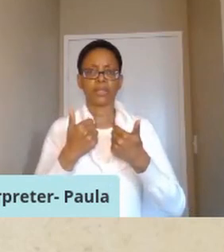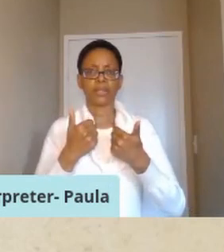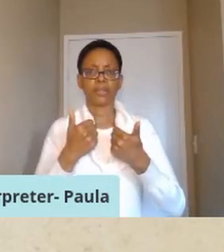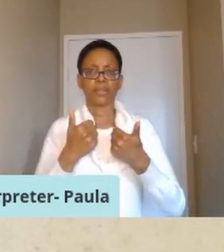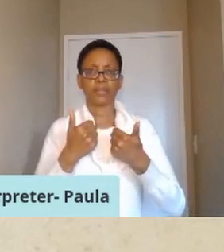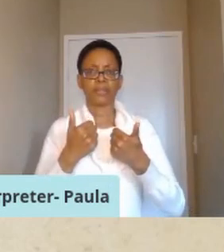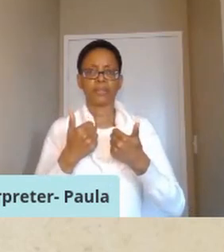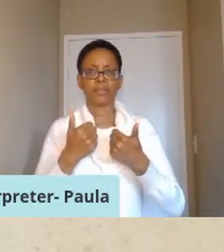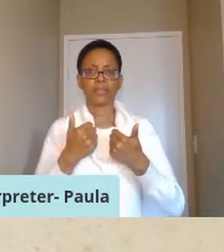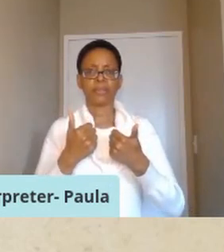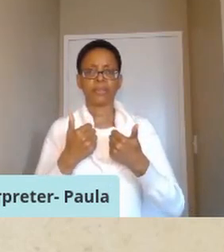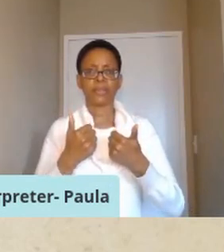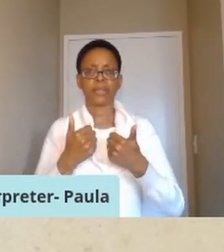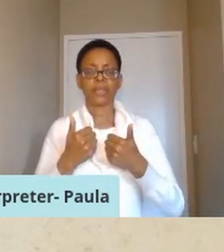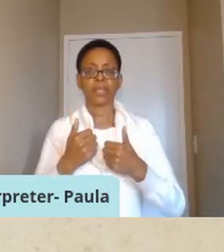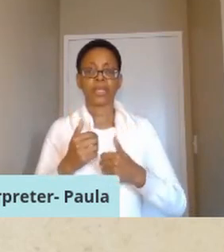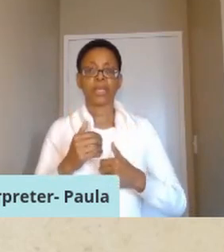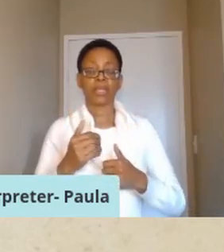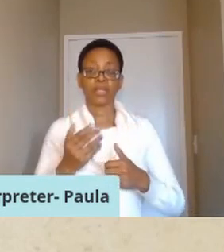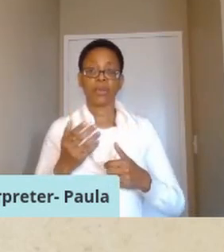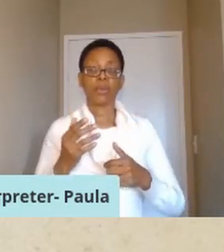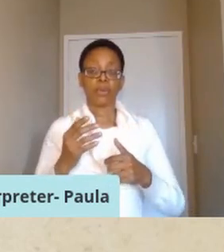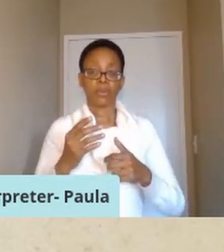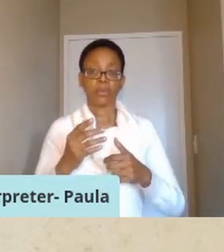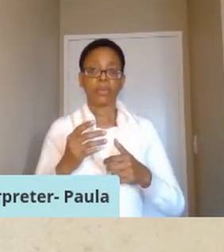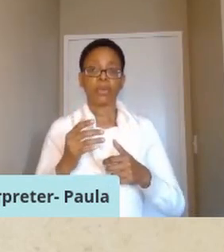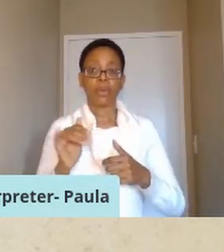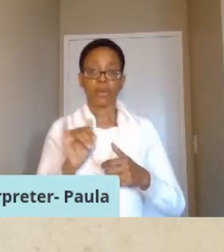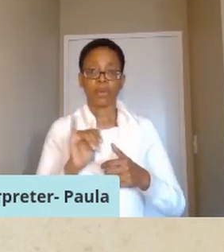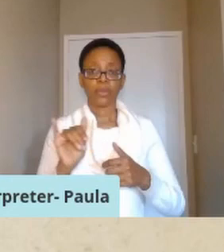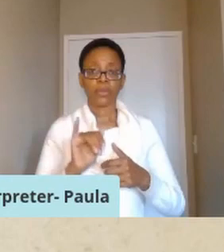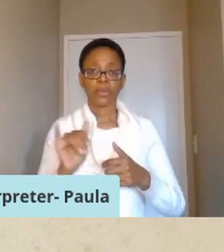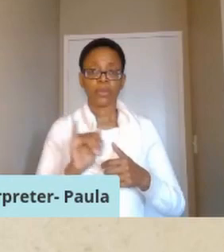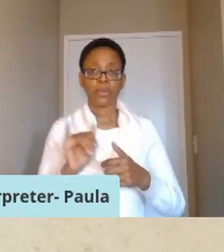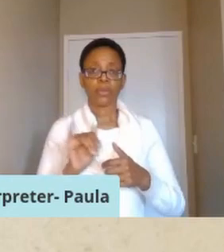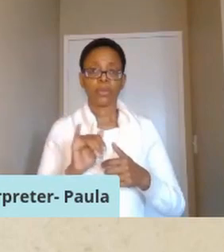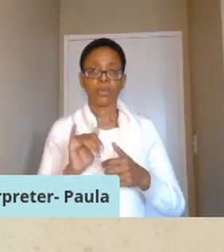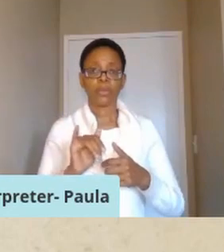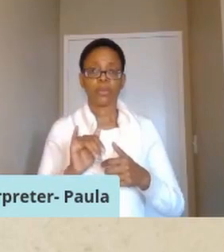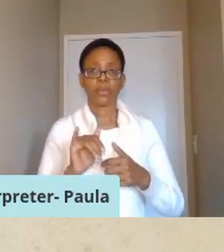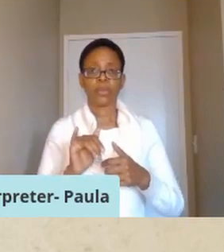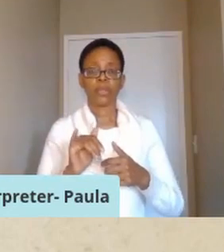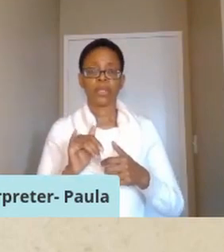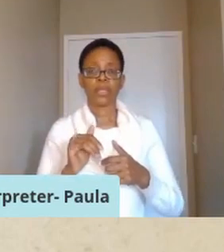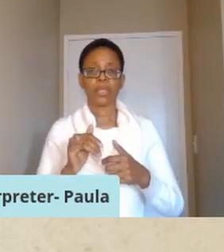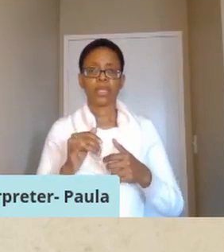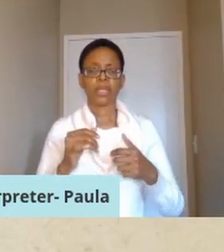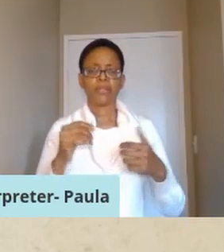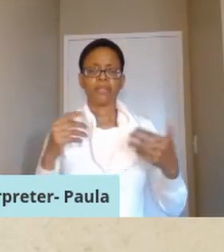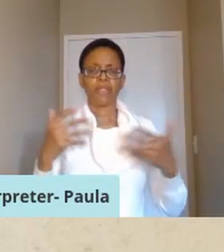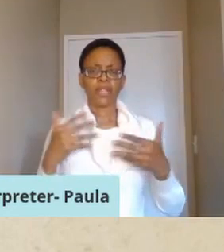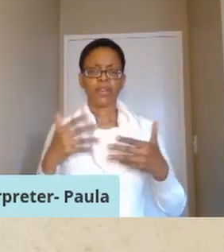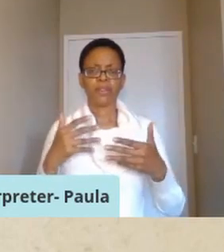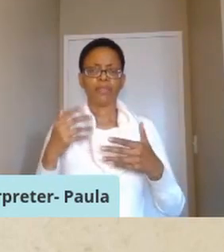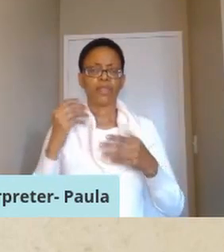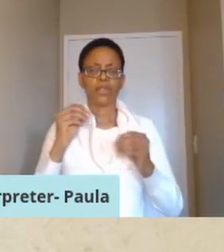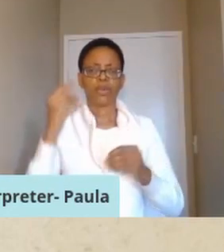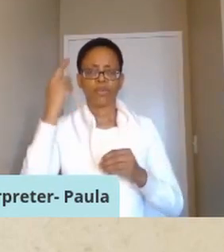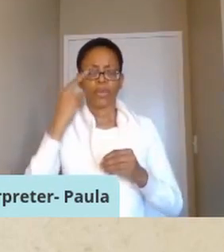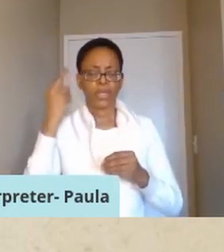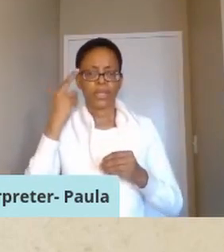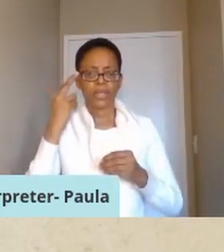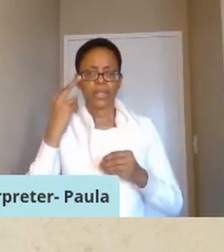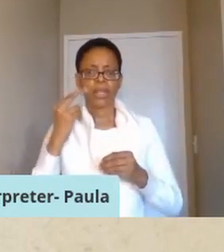would include also to face against extreme, unrealistic fear and disorder